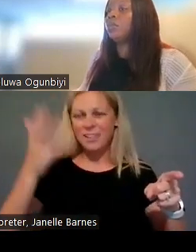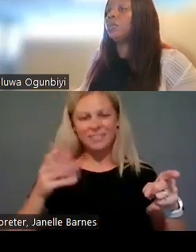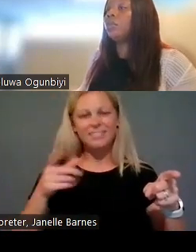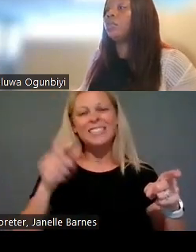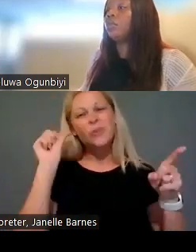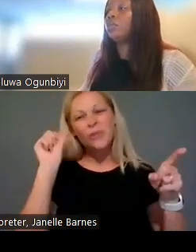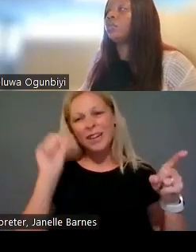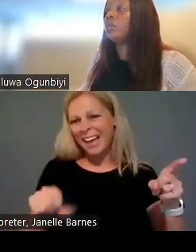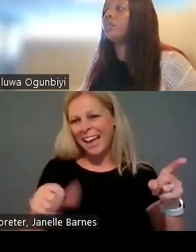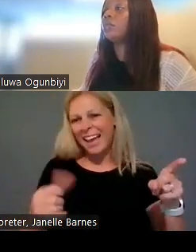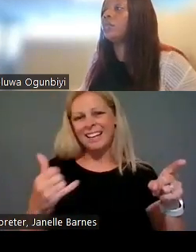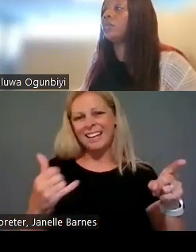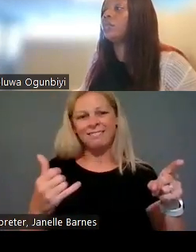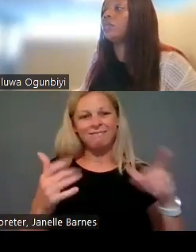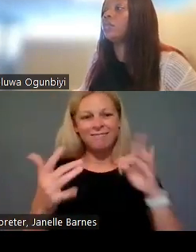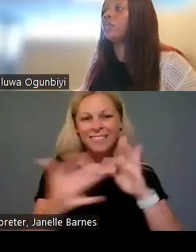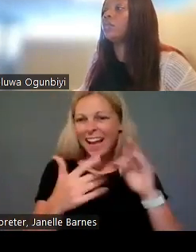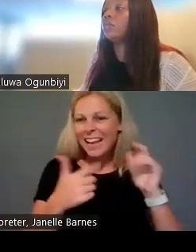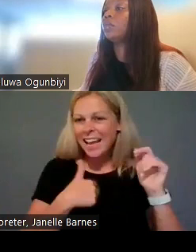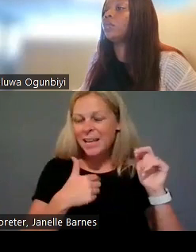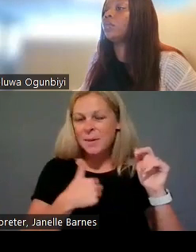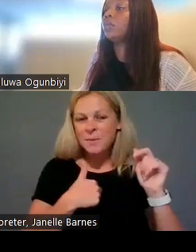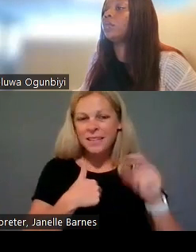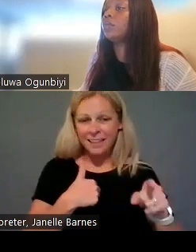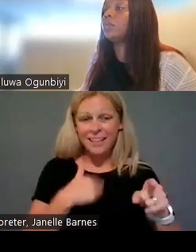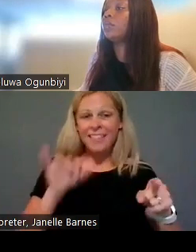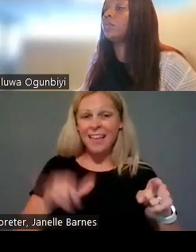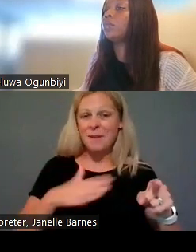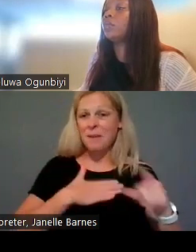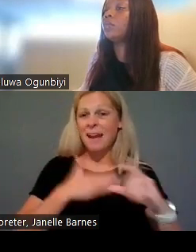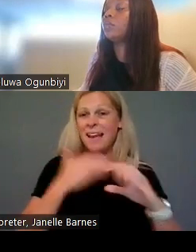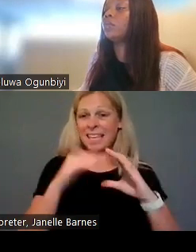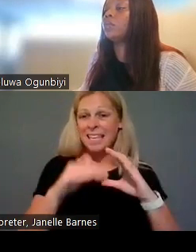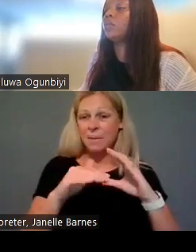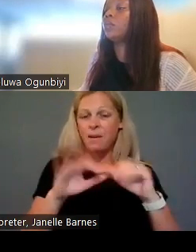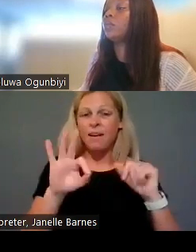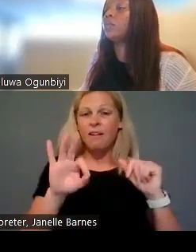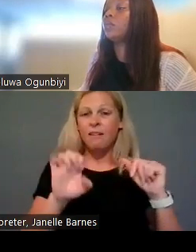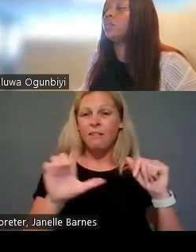Feel free to contact me. Here's our email address,